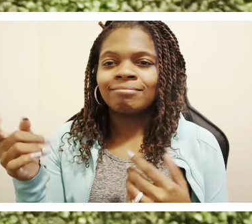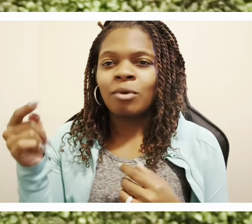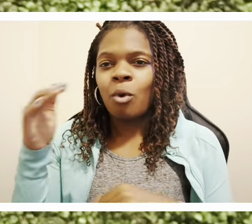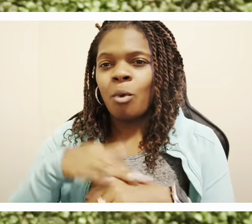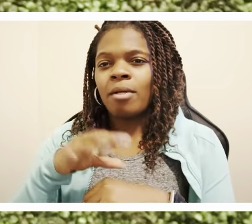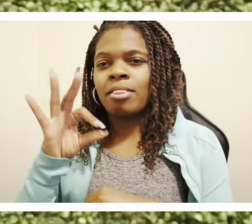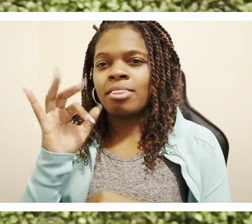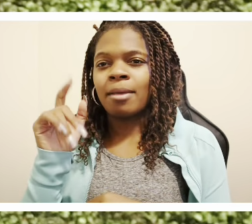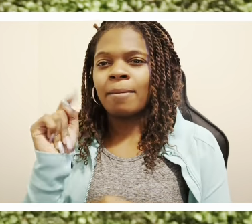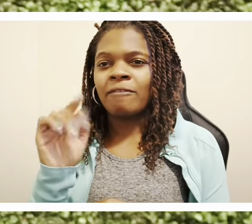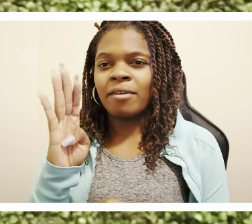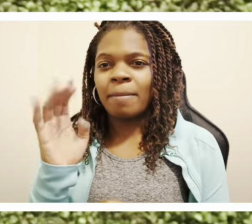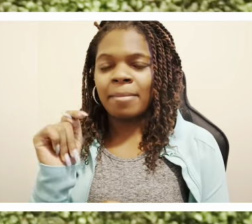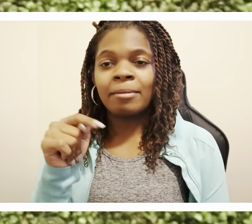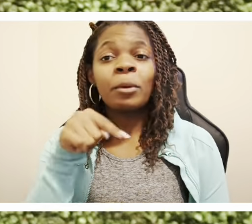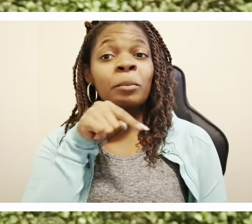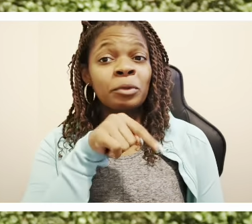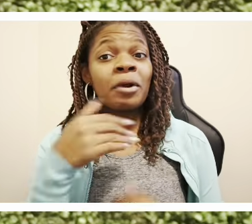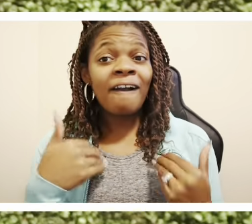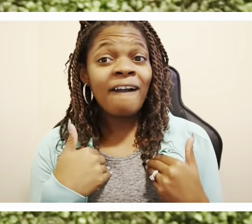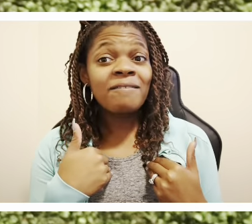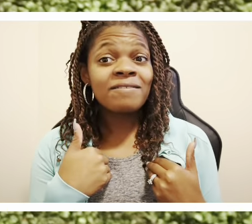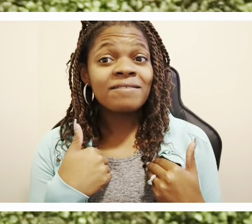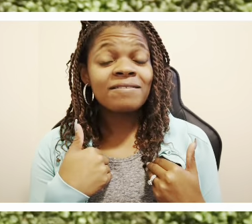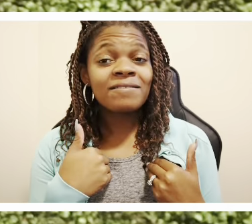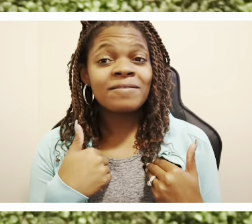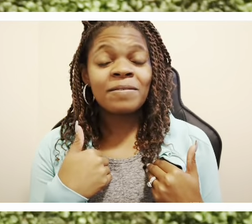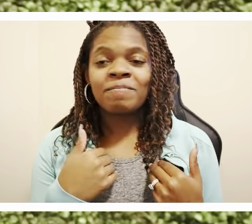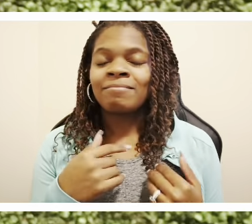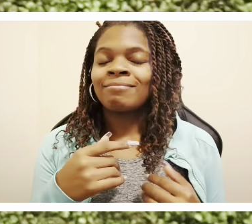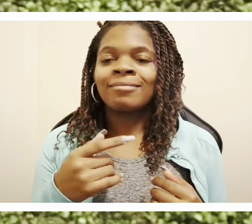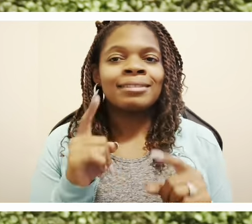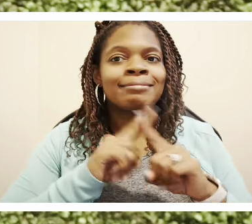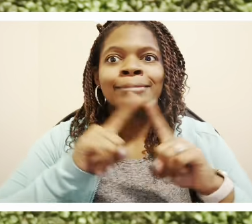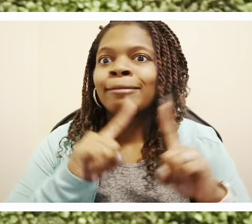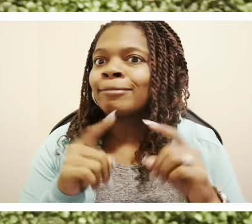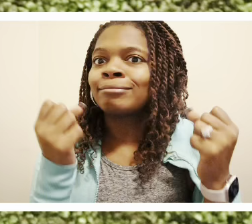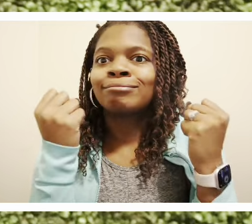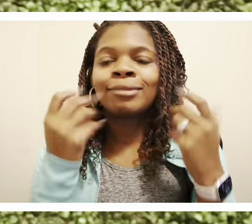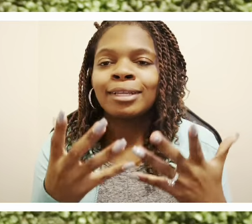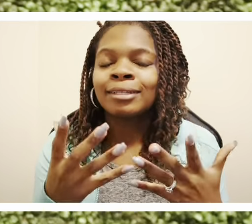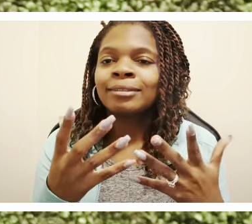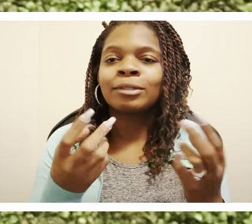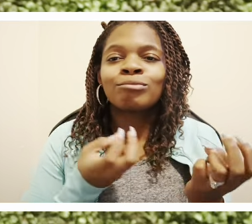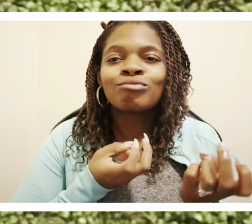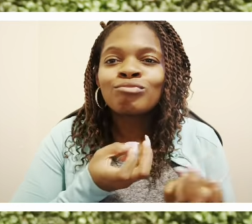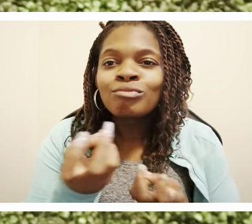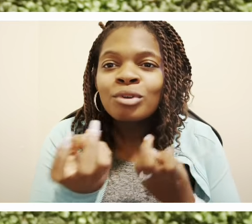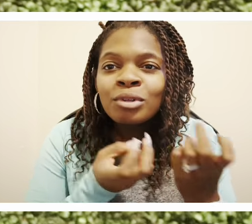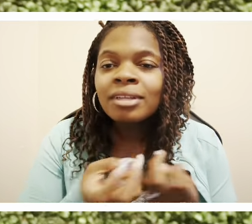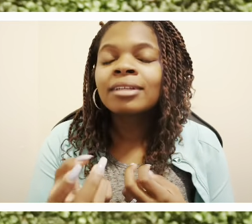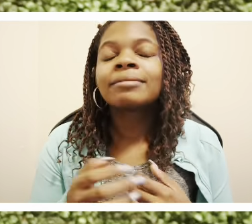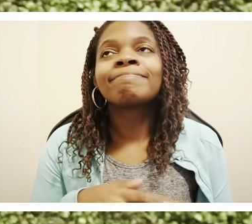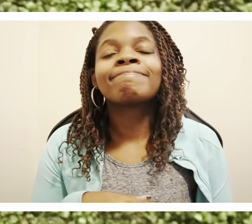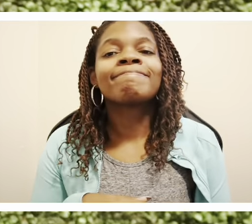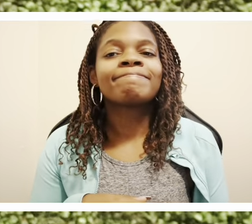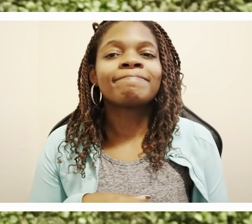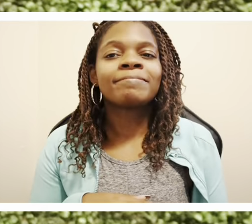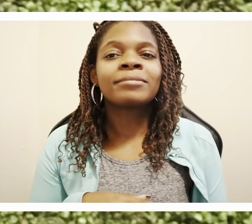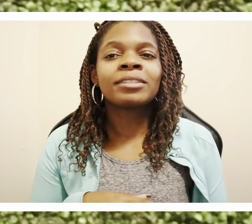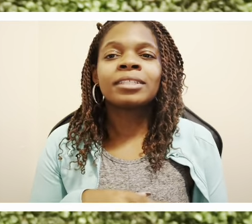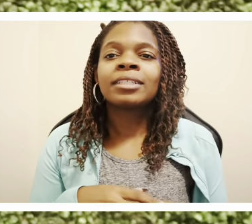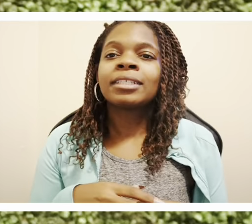the options from the list, whereas the Apple Watch it has from, you know, you can be roller